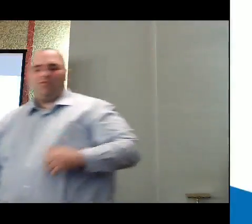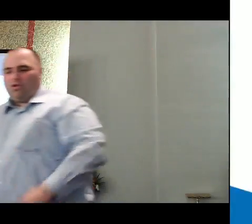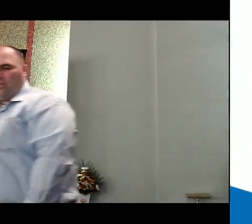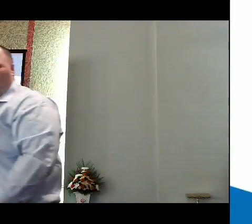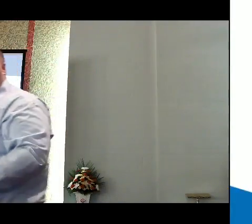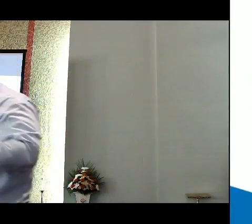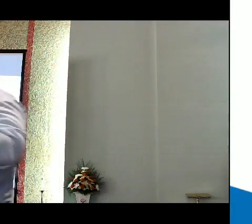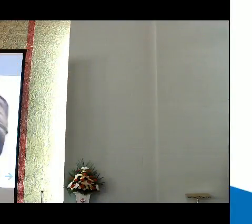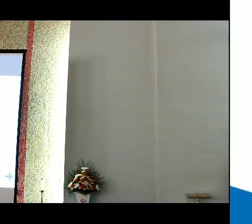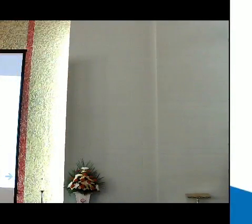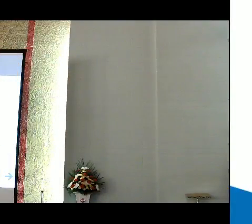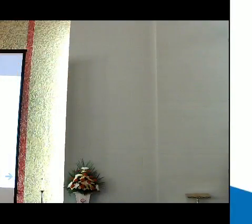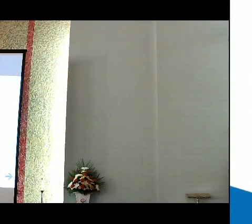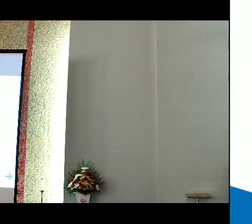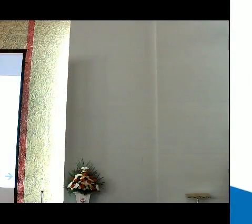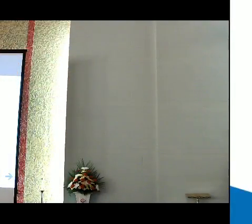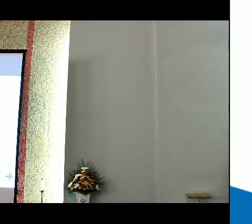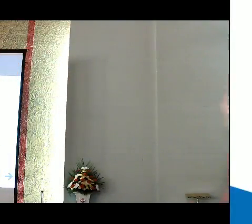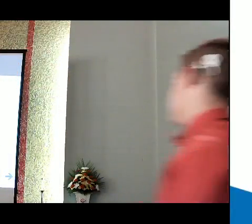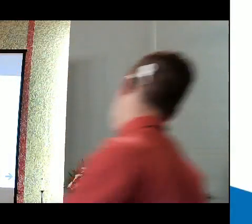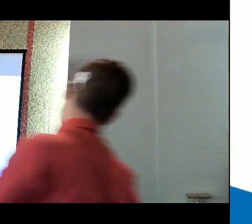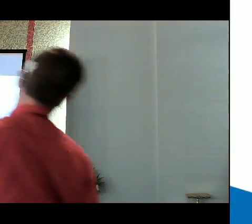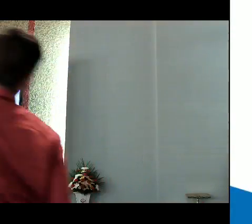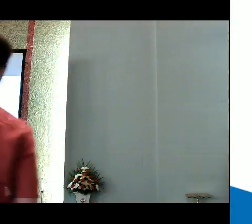Thank you for the cross,